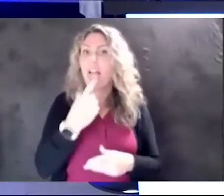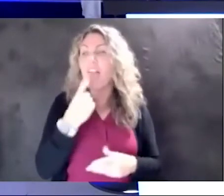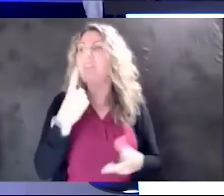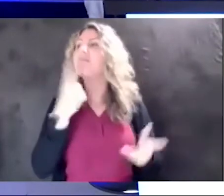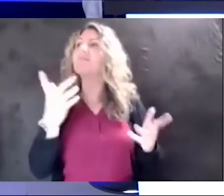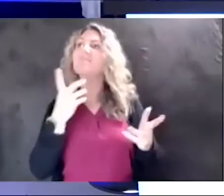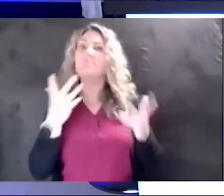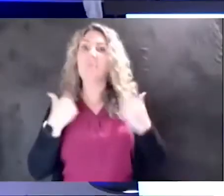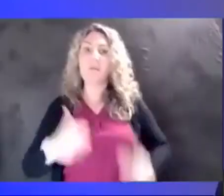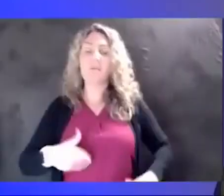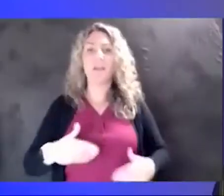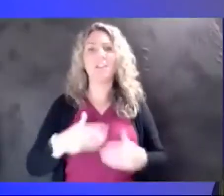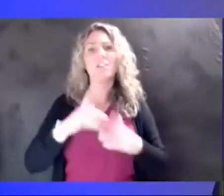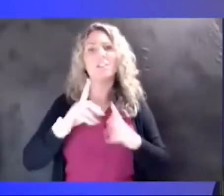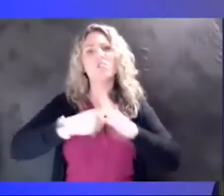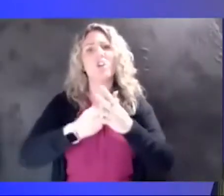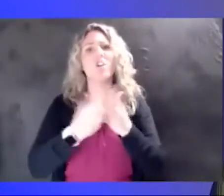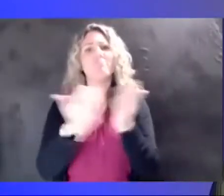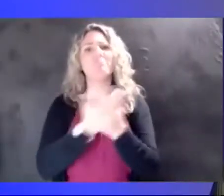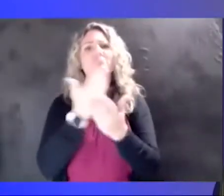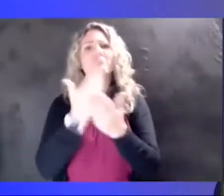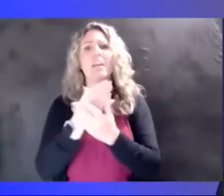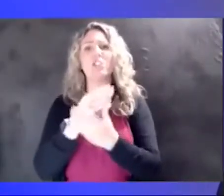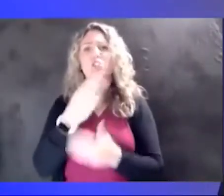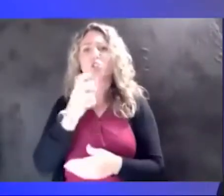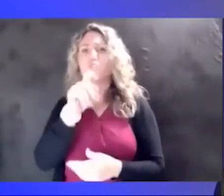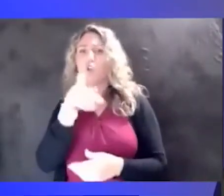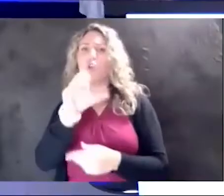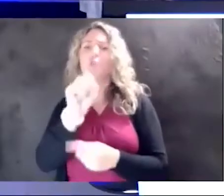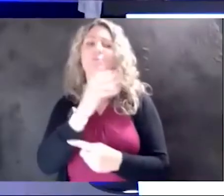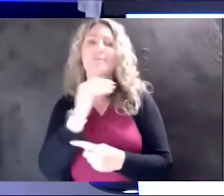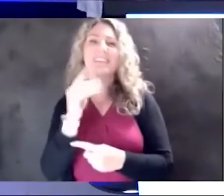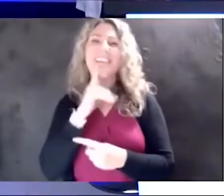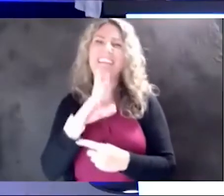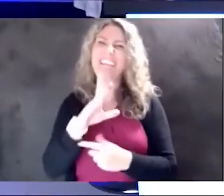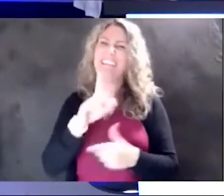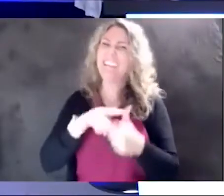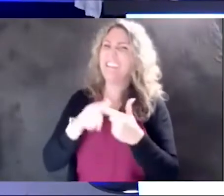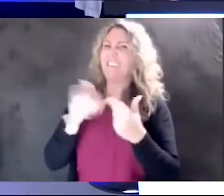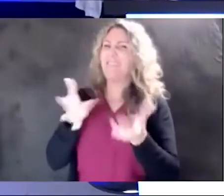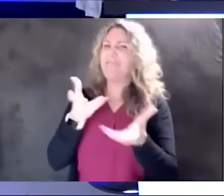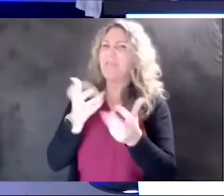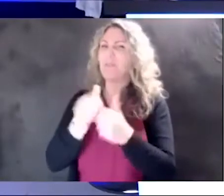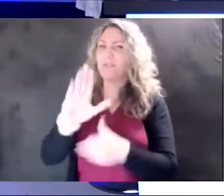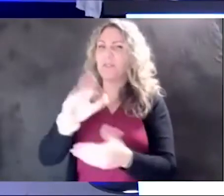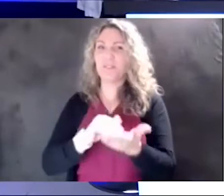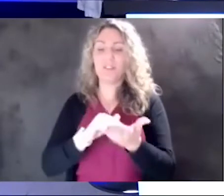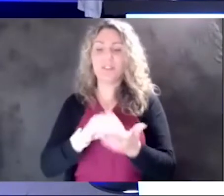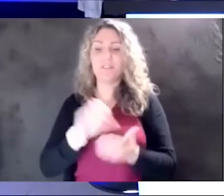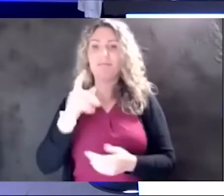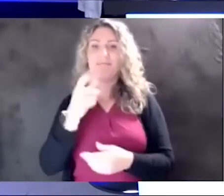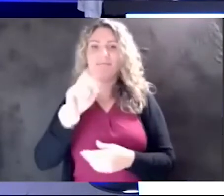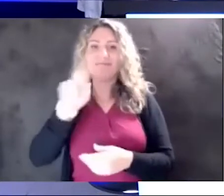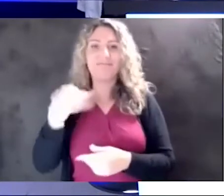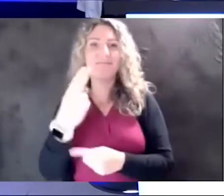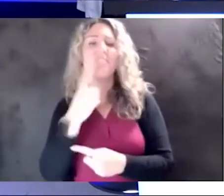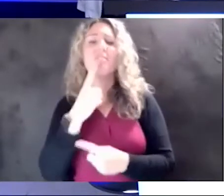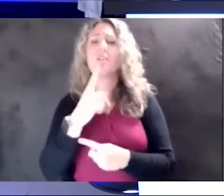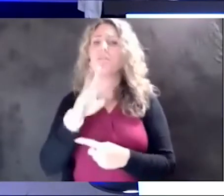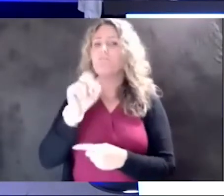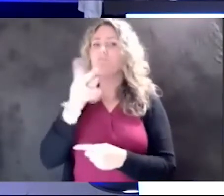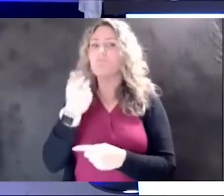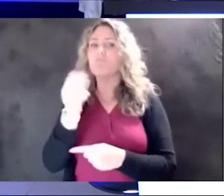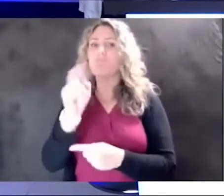fresh herbs and spices, and then chat with your doctor. Okay, then rack it up. Okay, sounds good. Okay, so Sarah, Brian says, how did you get started